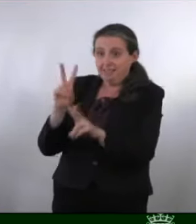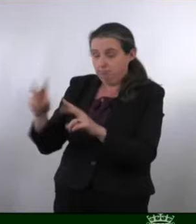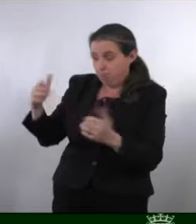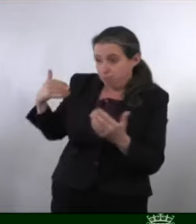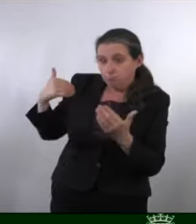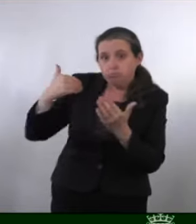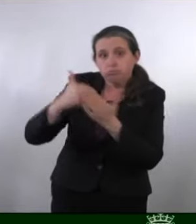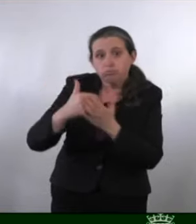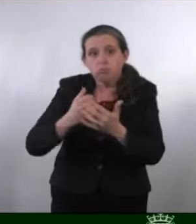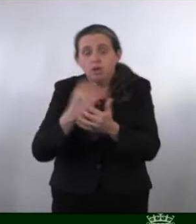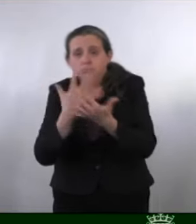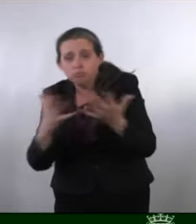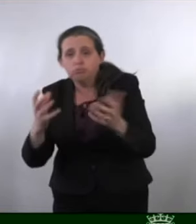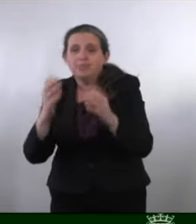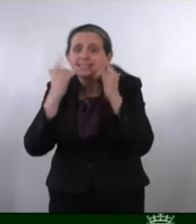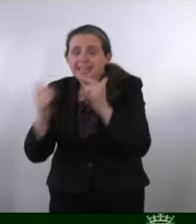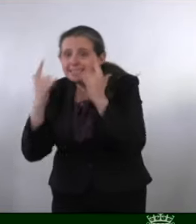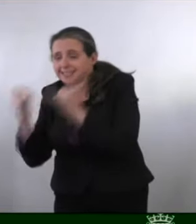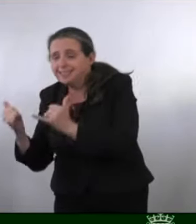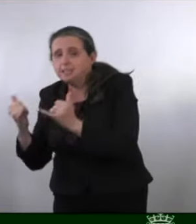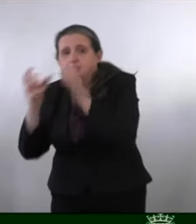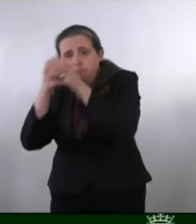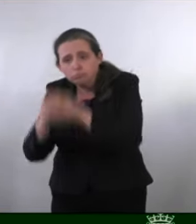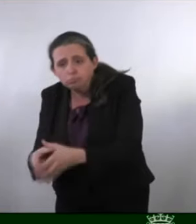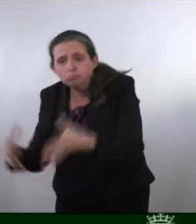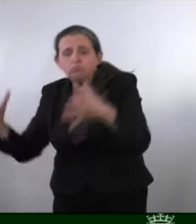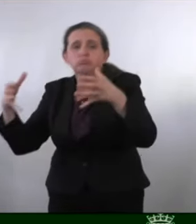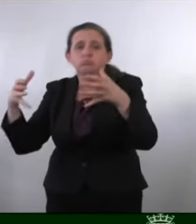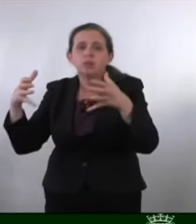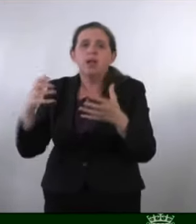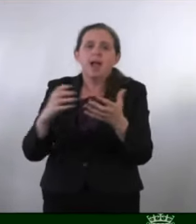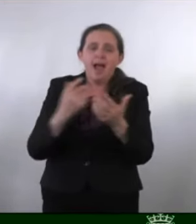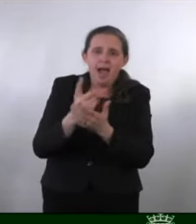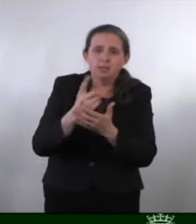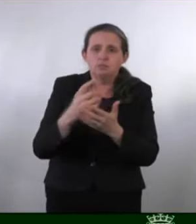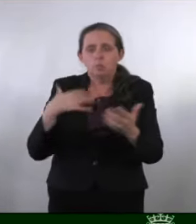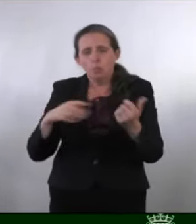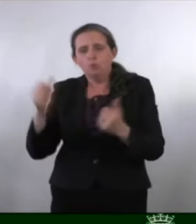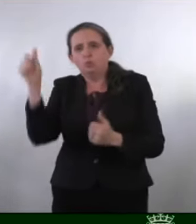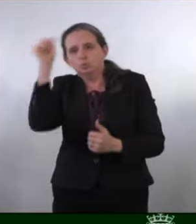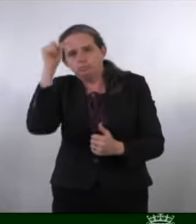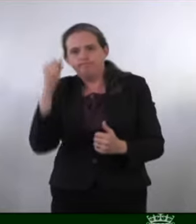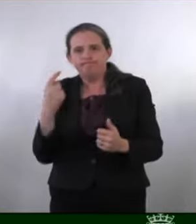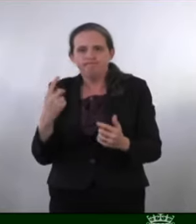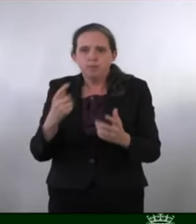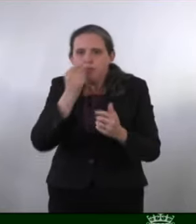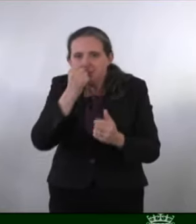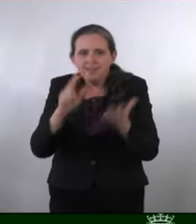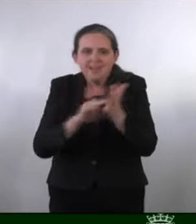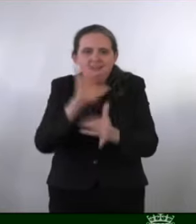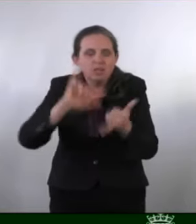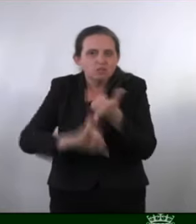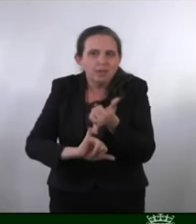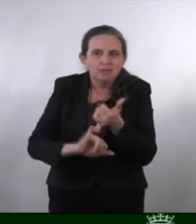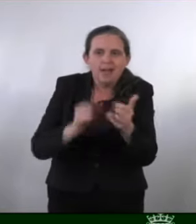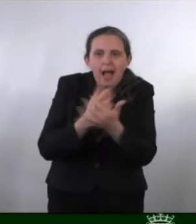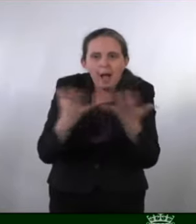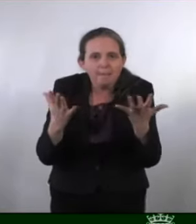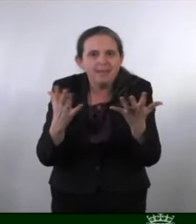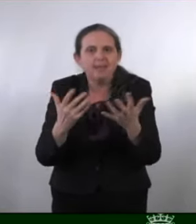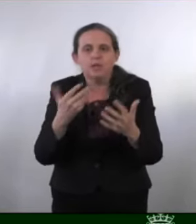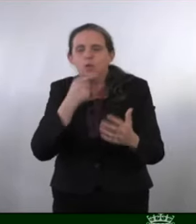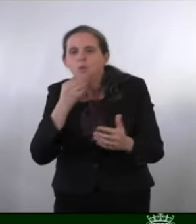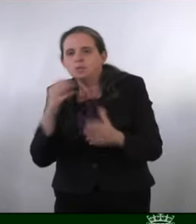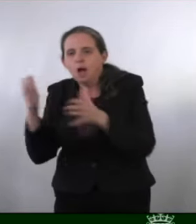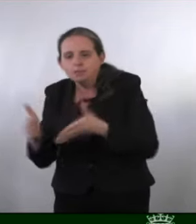local population who have COVID, and the current and projected pressures on the NHS. I'm